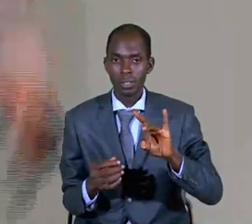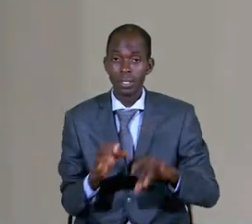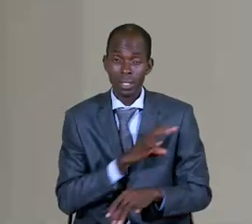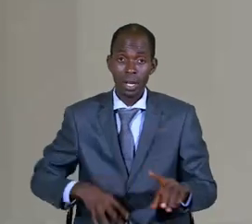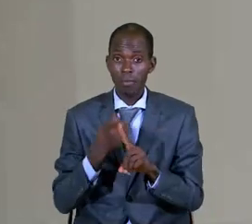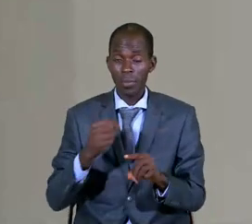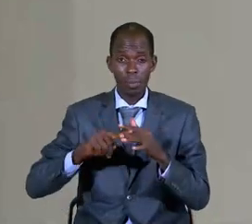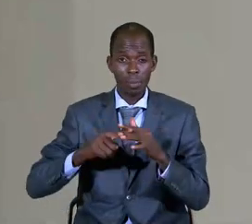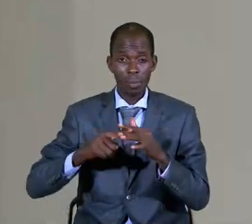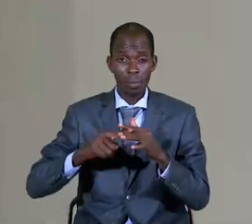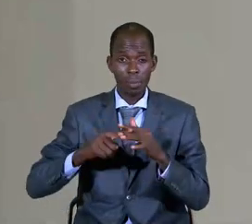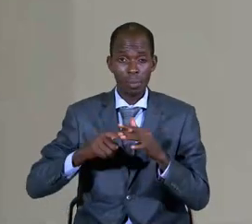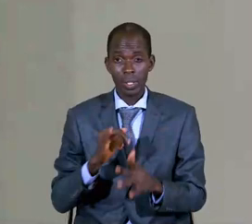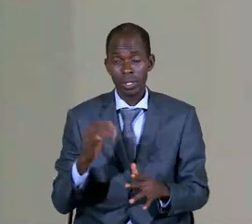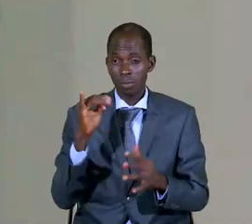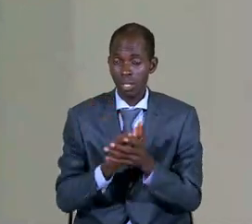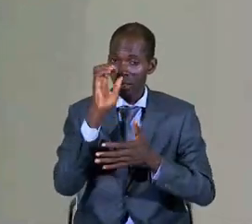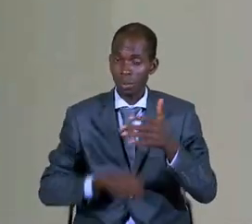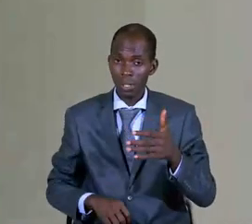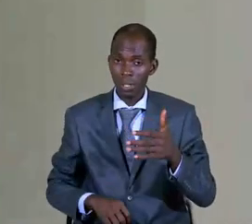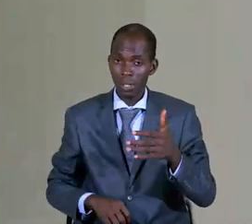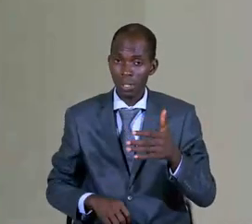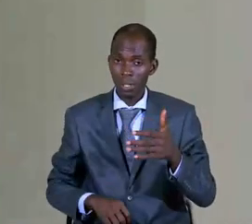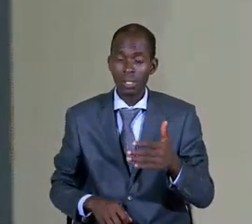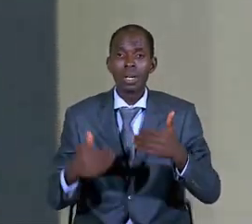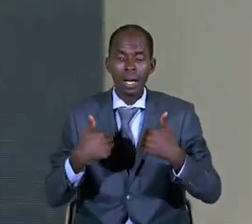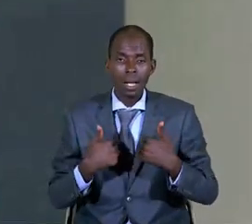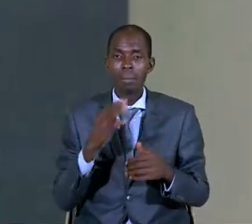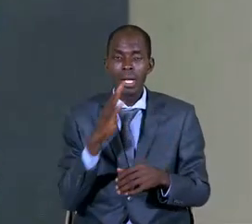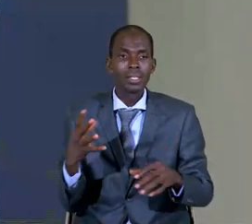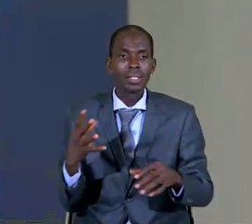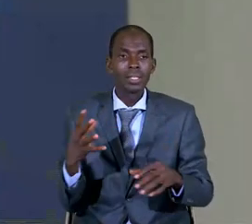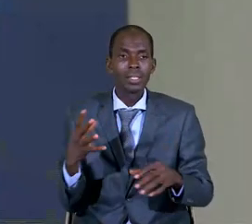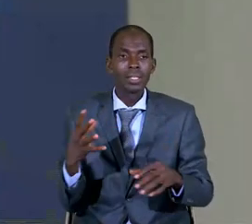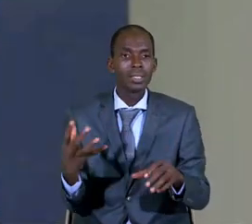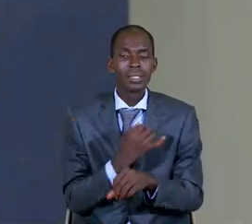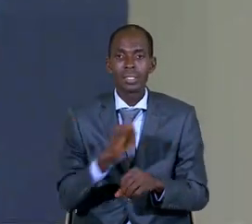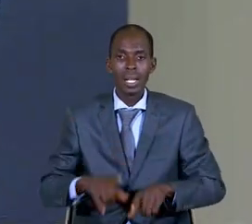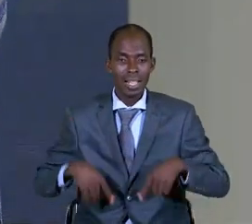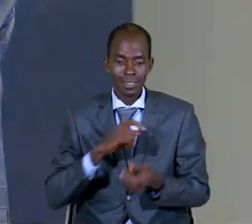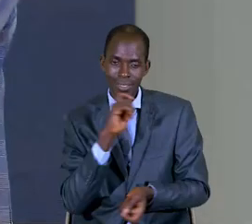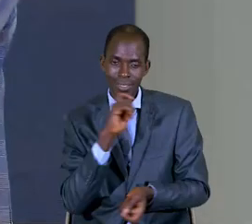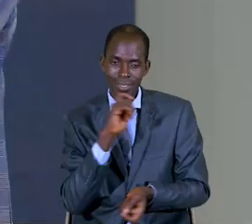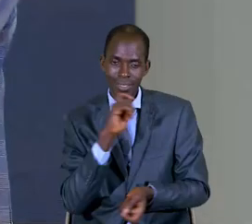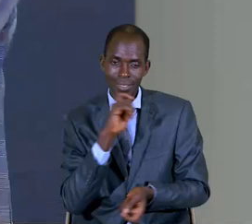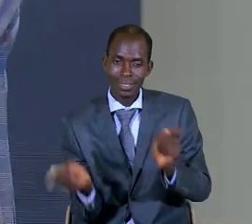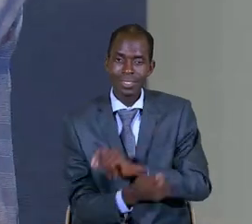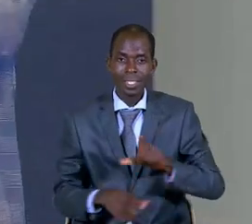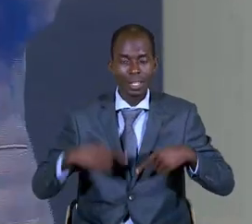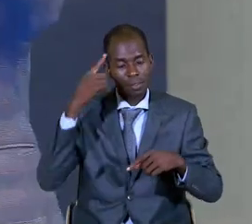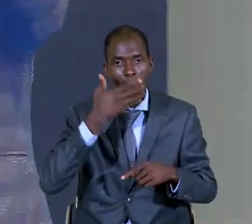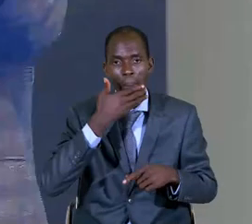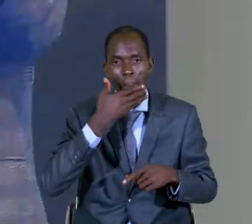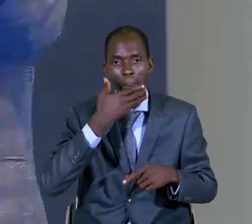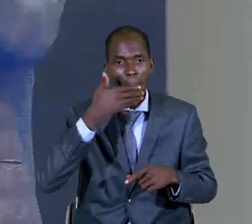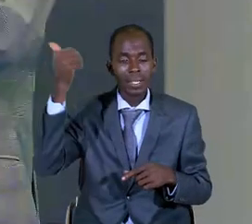beginning of that chapter, had been taking lives, turning them around for the better, and